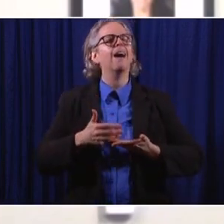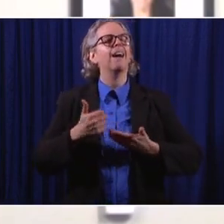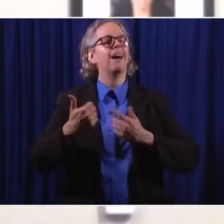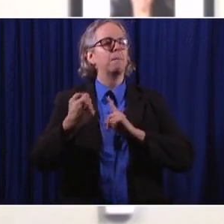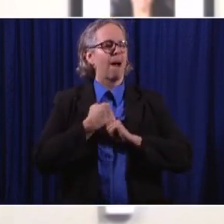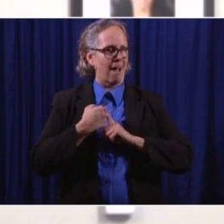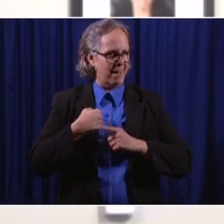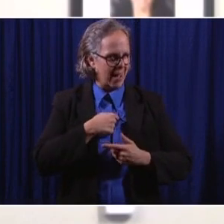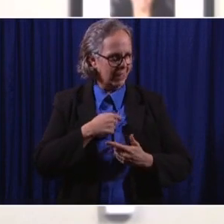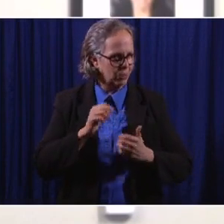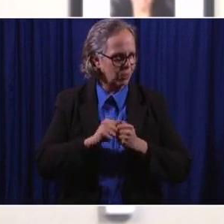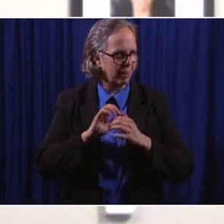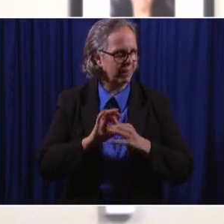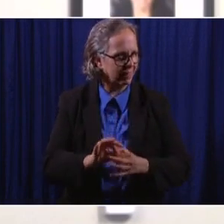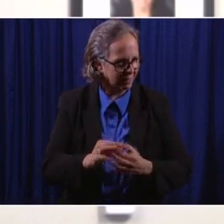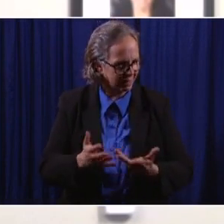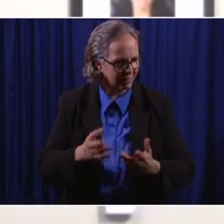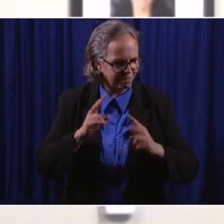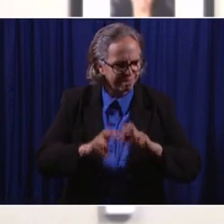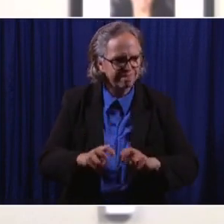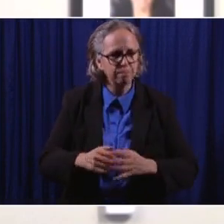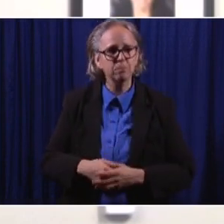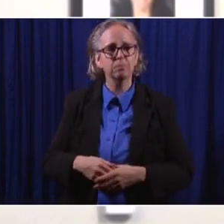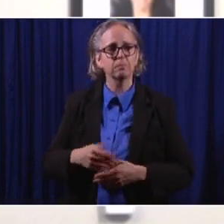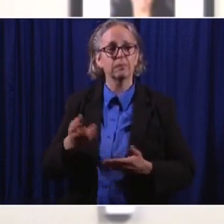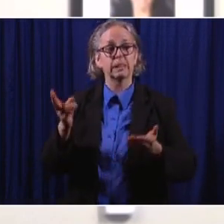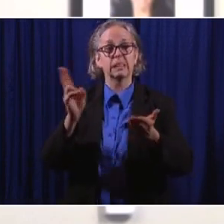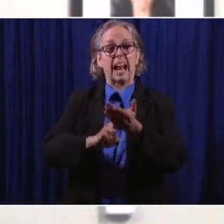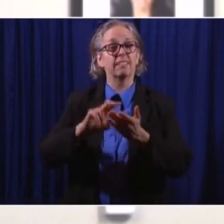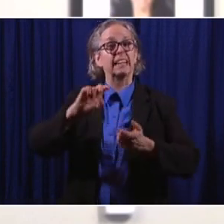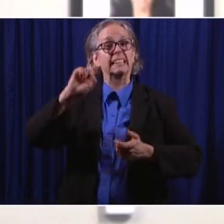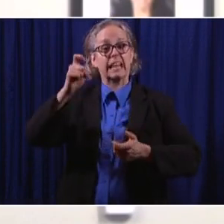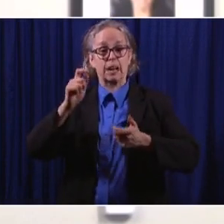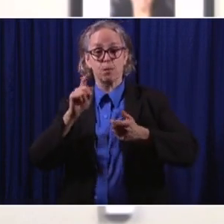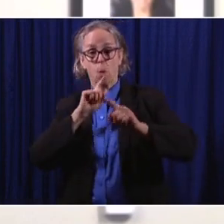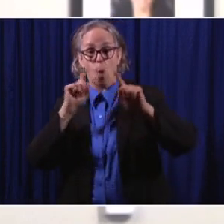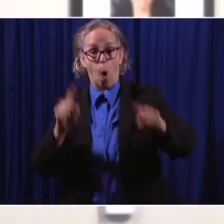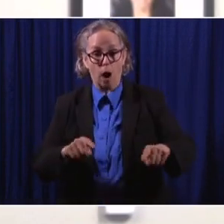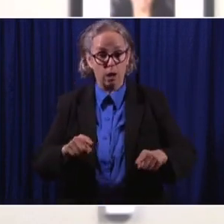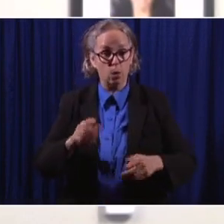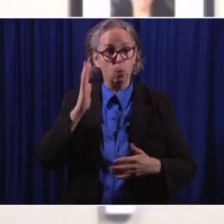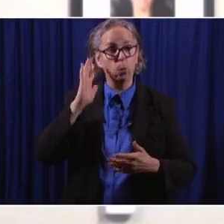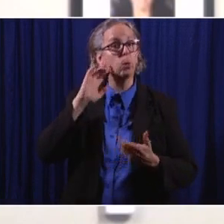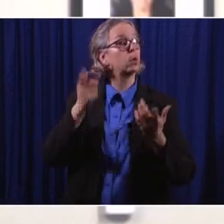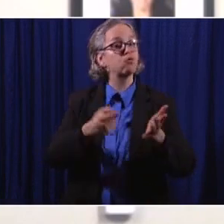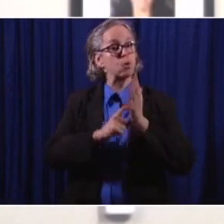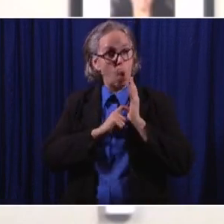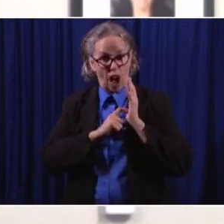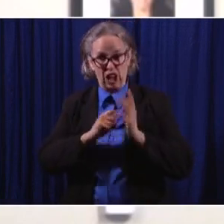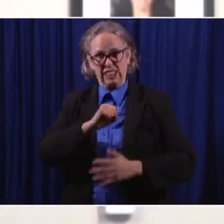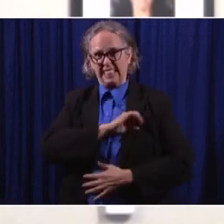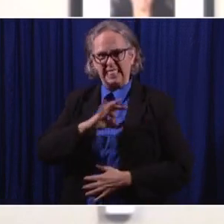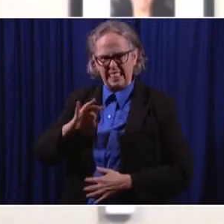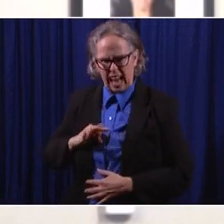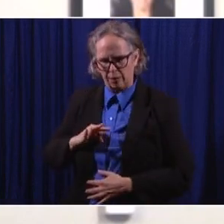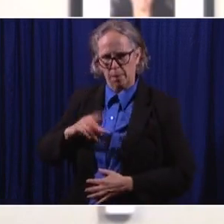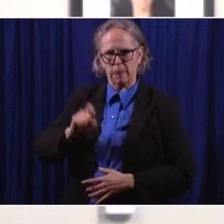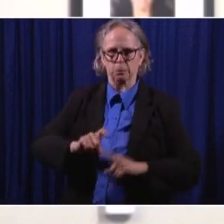out an executive order that will require staff to be tested when certain indicators like positivity of